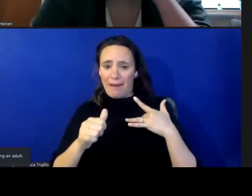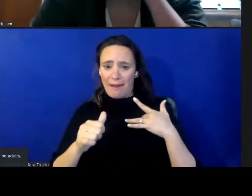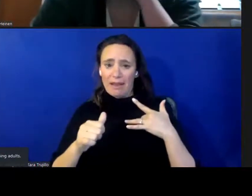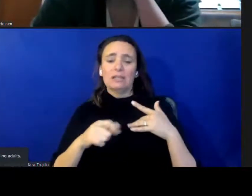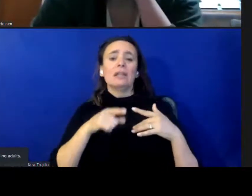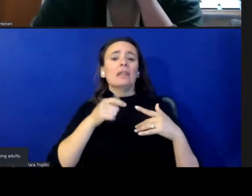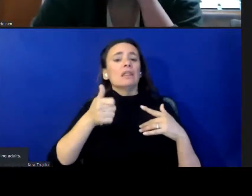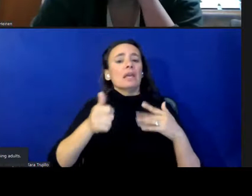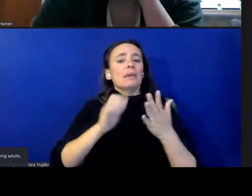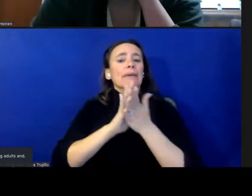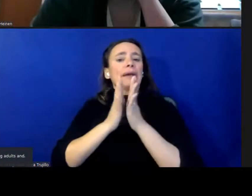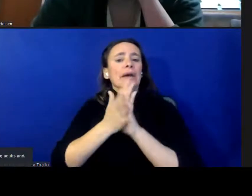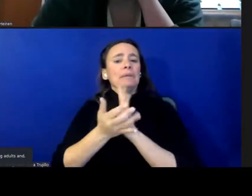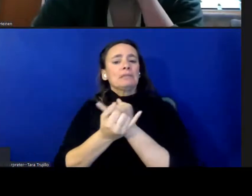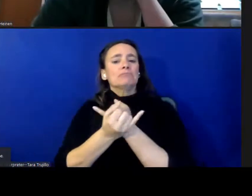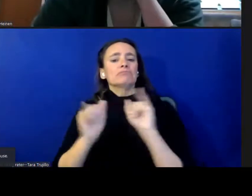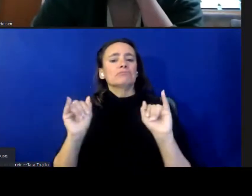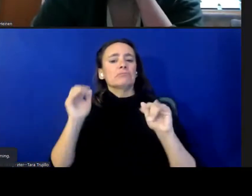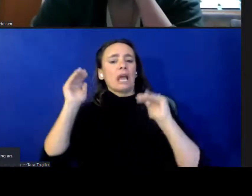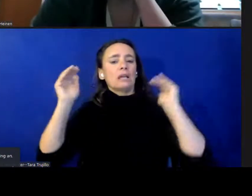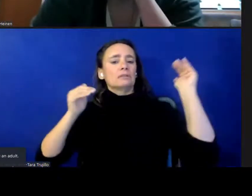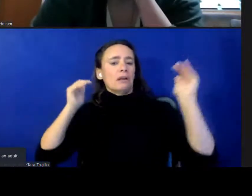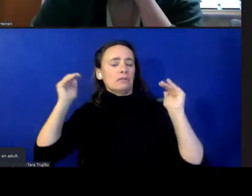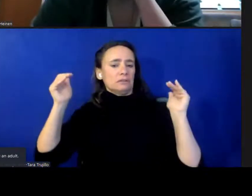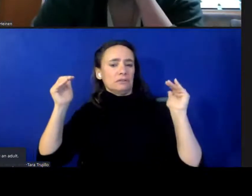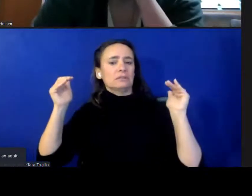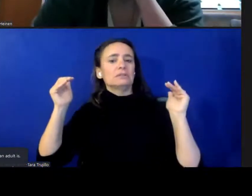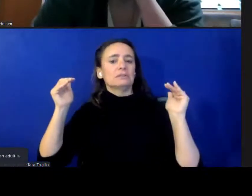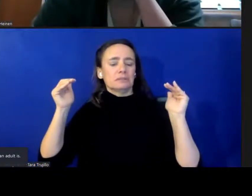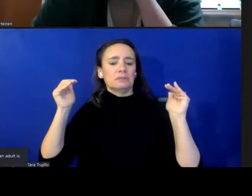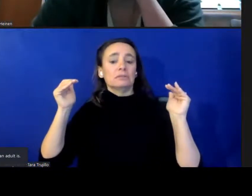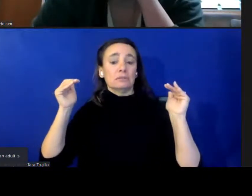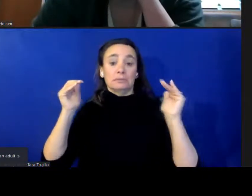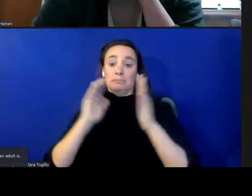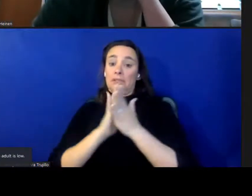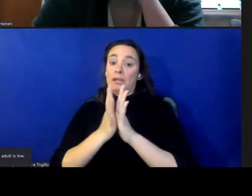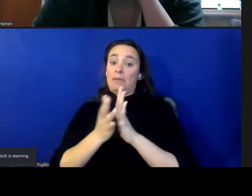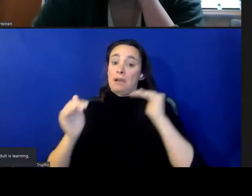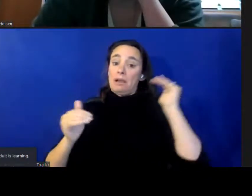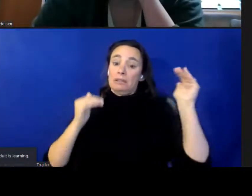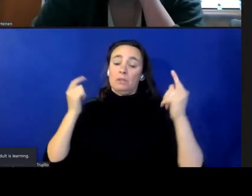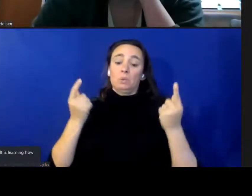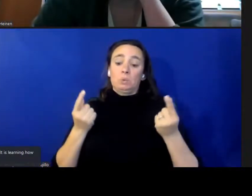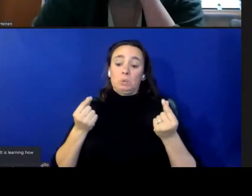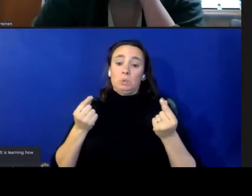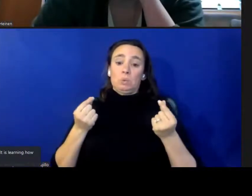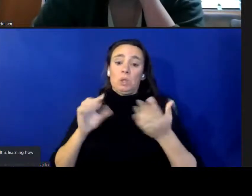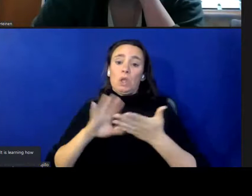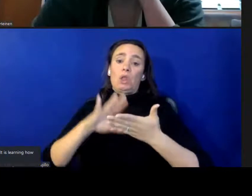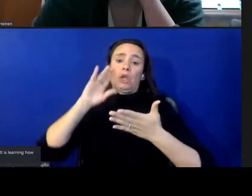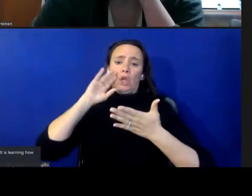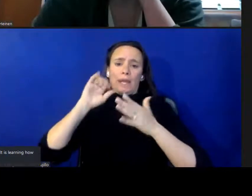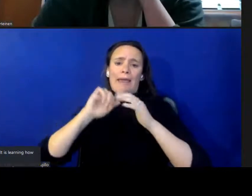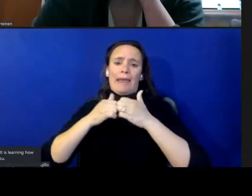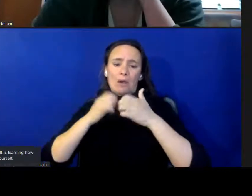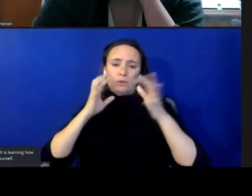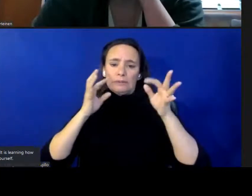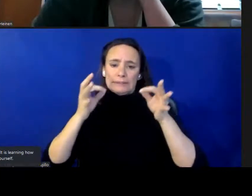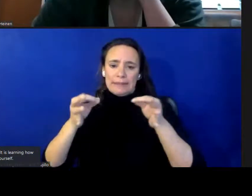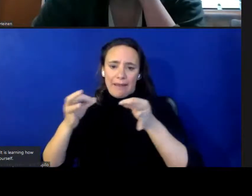adults, and part of becoming an adult is learning how to make good decisions for